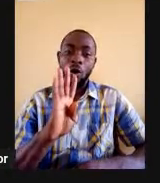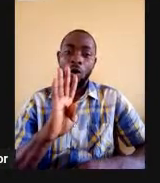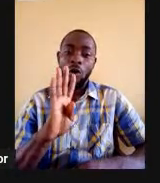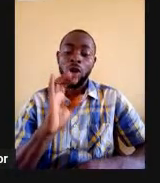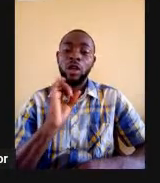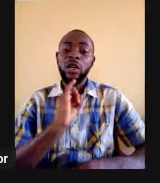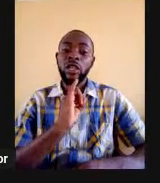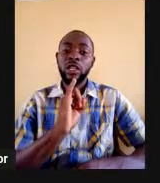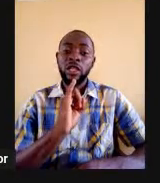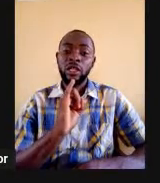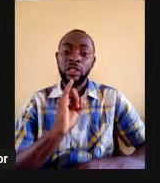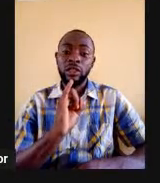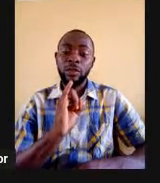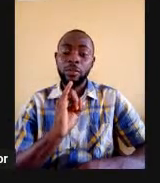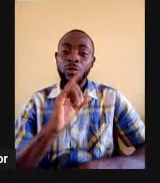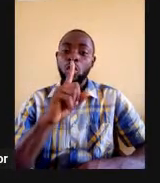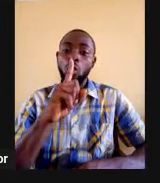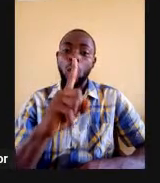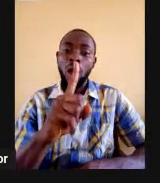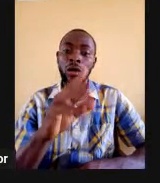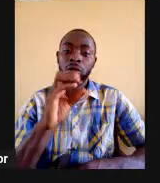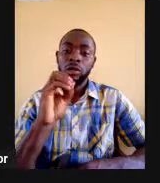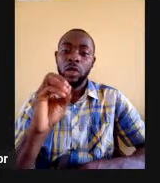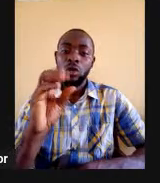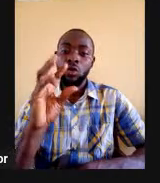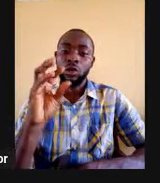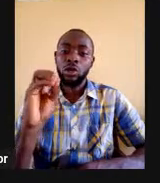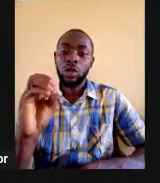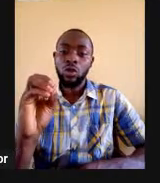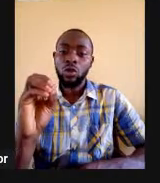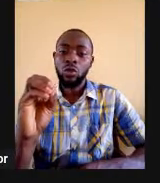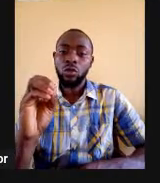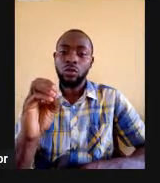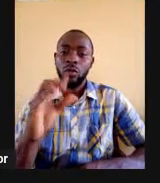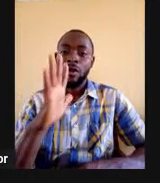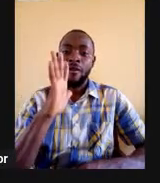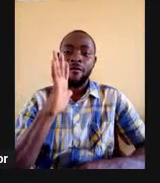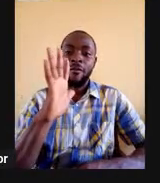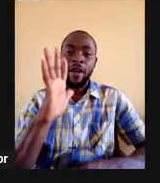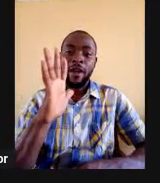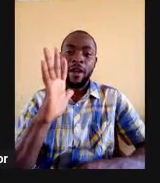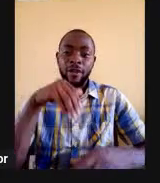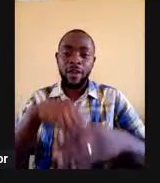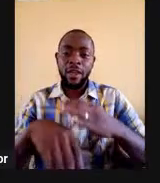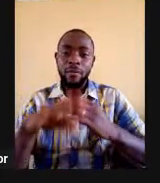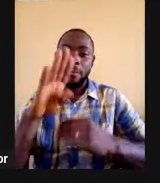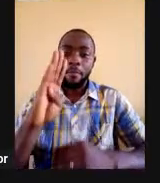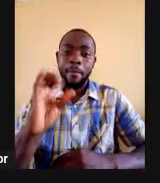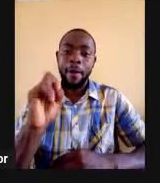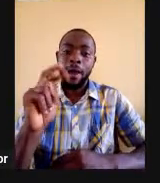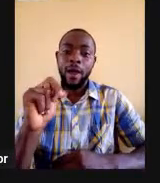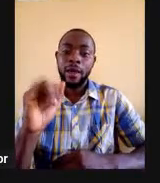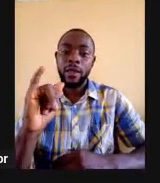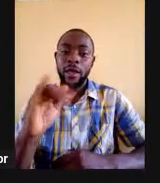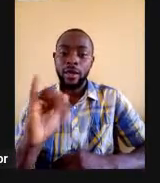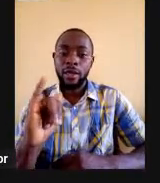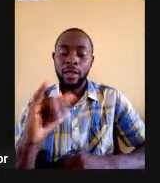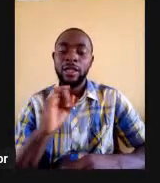4 in binary is 1 0 0. 5 in binary is 1 0 1.